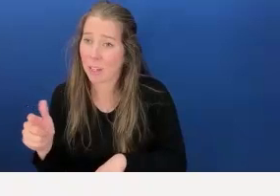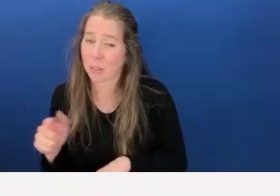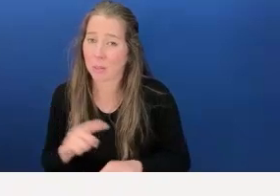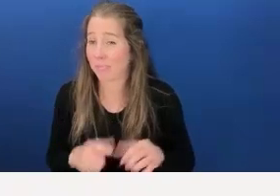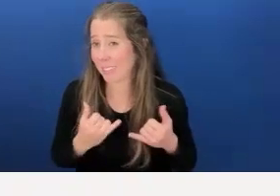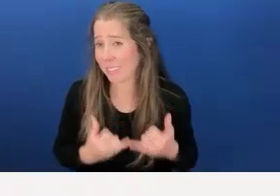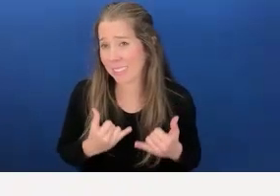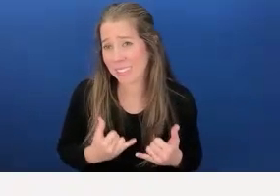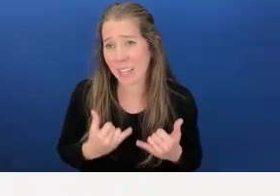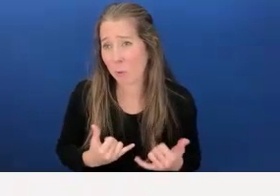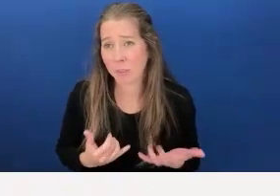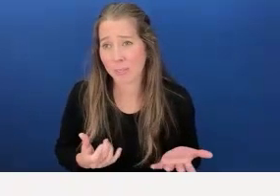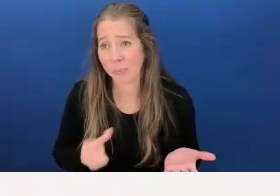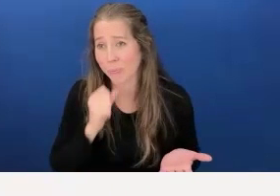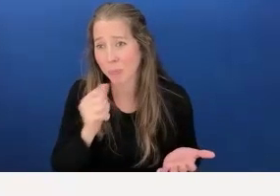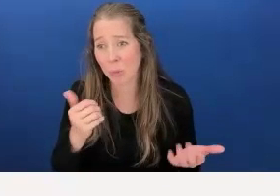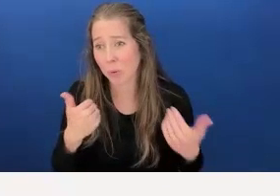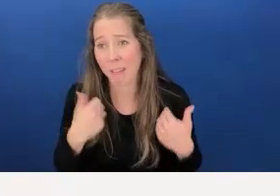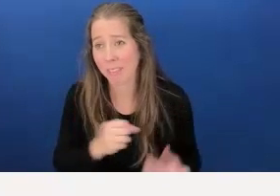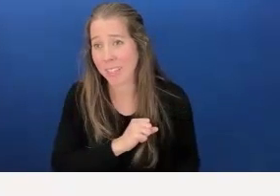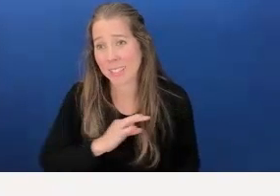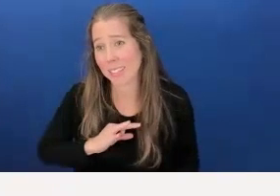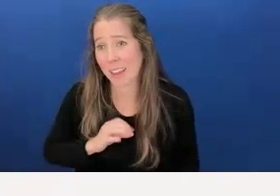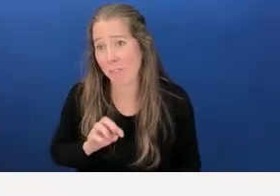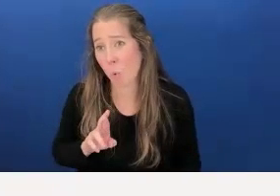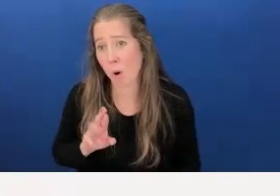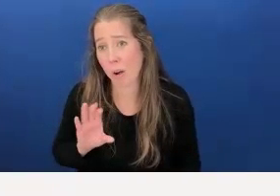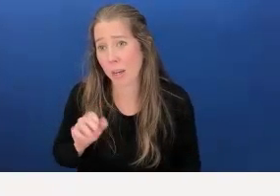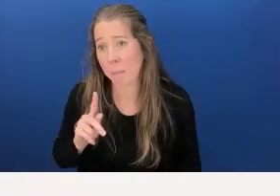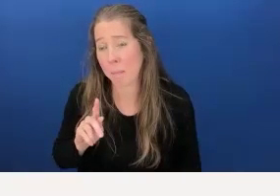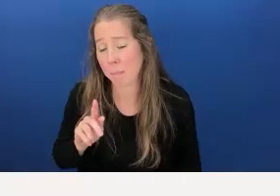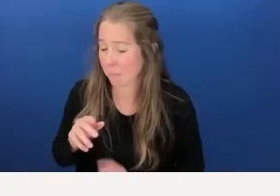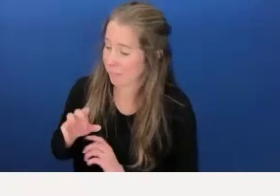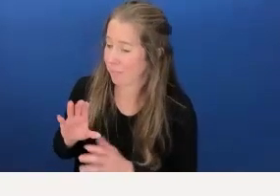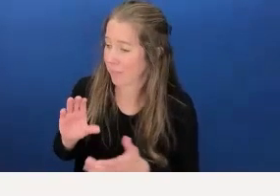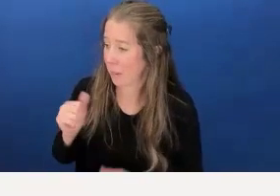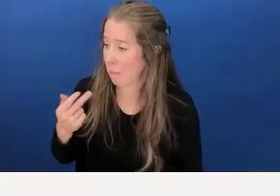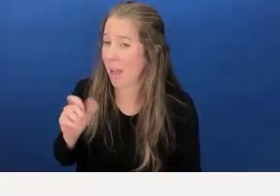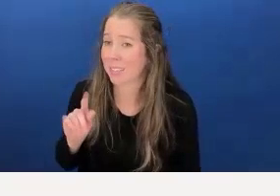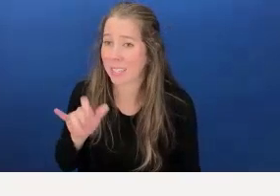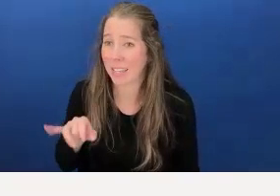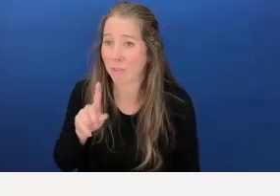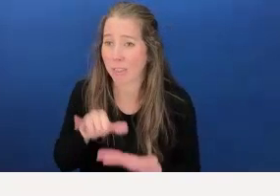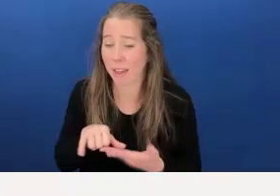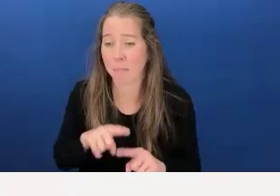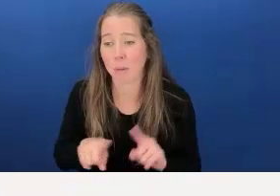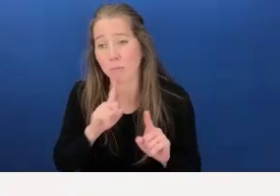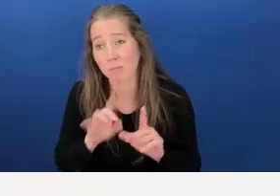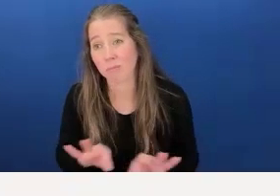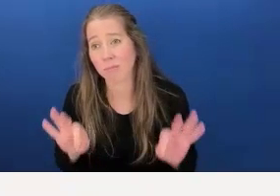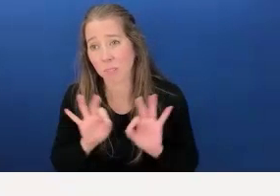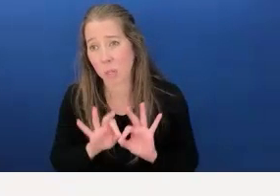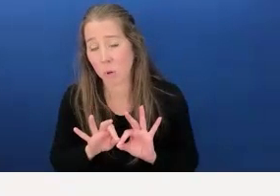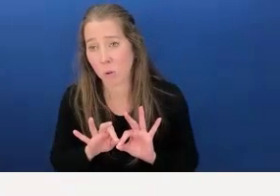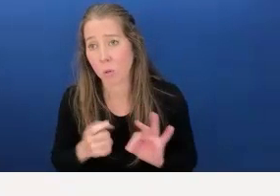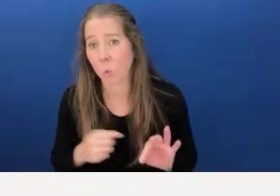now, I just don't have the staff or capacity. But it's really important. It's really important that